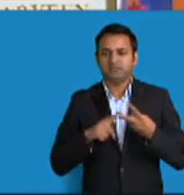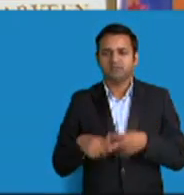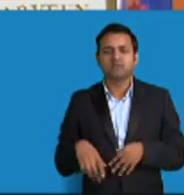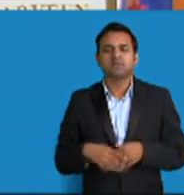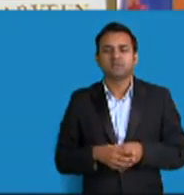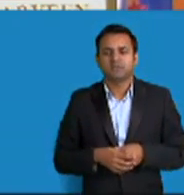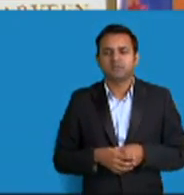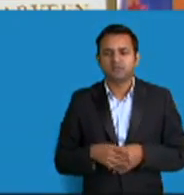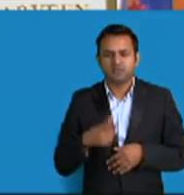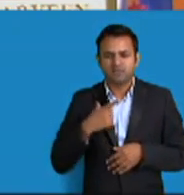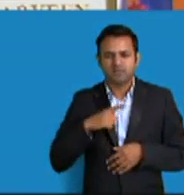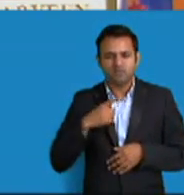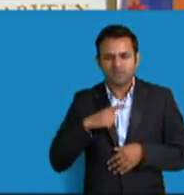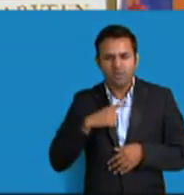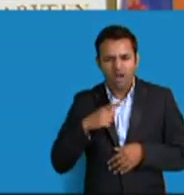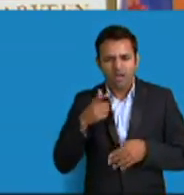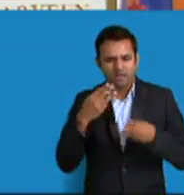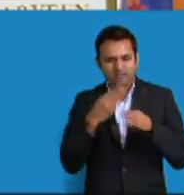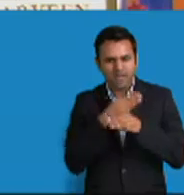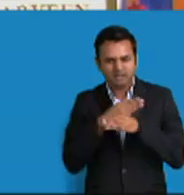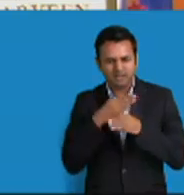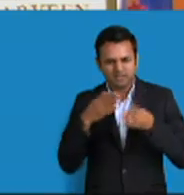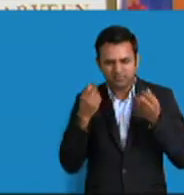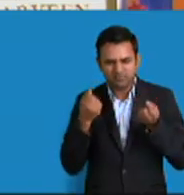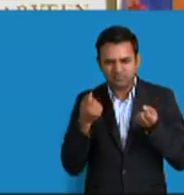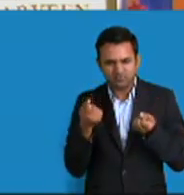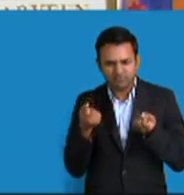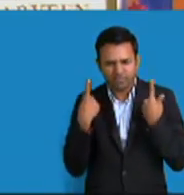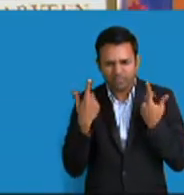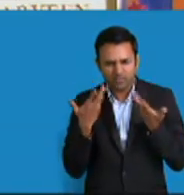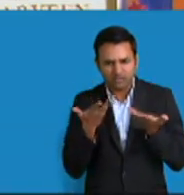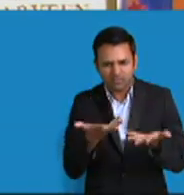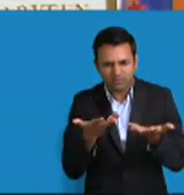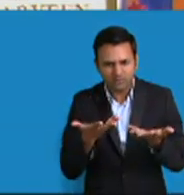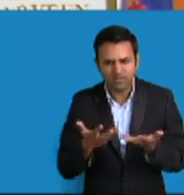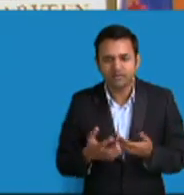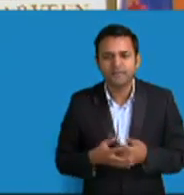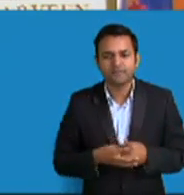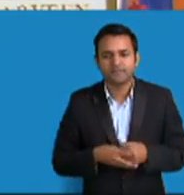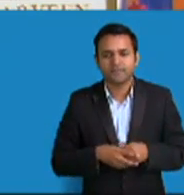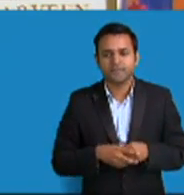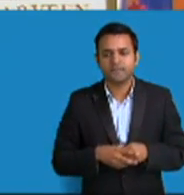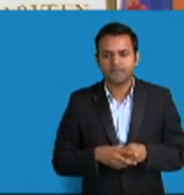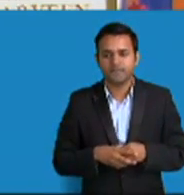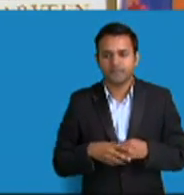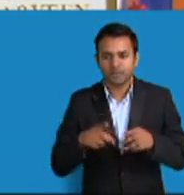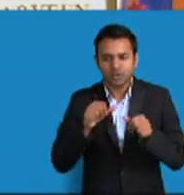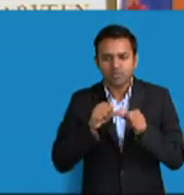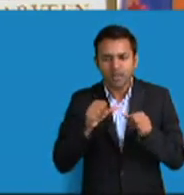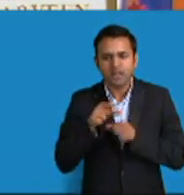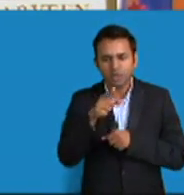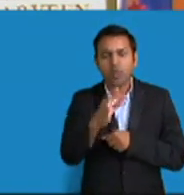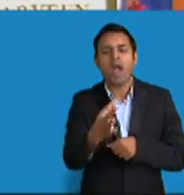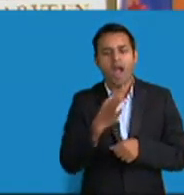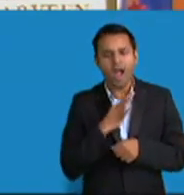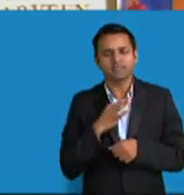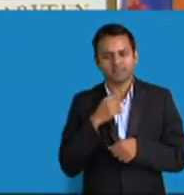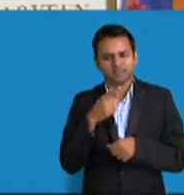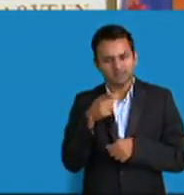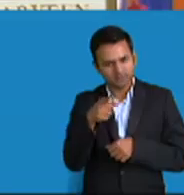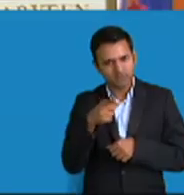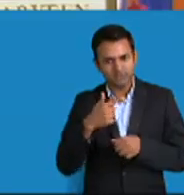understand, Madam Speaker. So, Madam Speaker, I suggest they do better job before they ask supplementary questions. Don't ask for the sake of it.